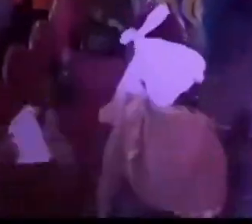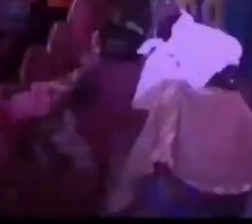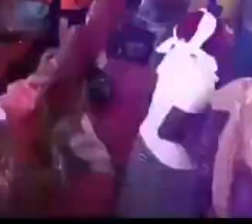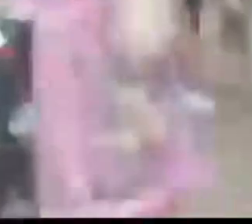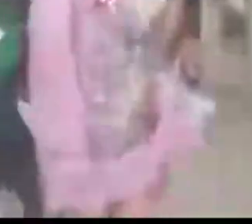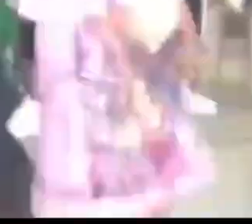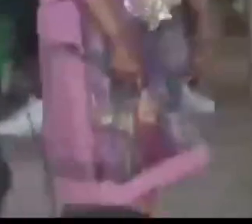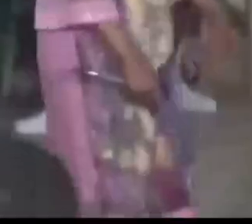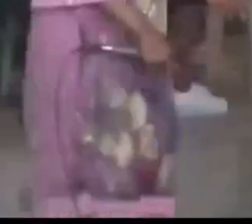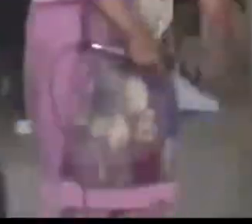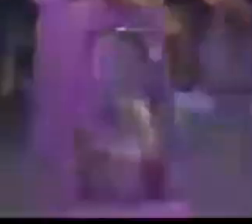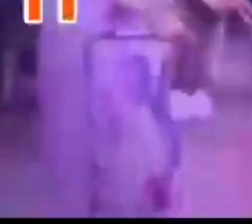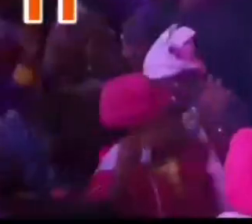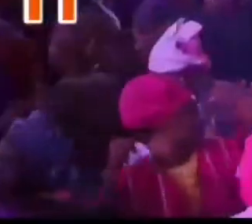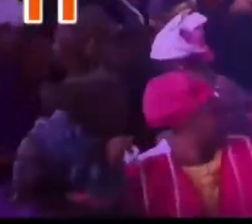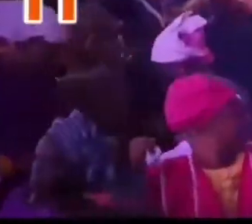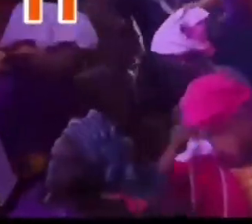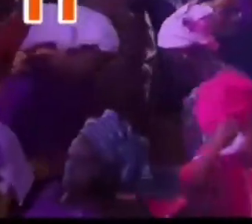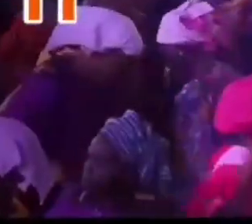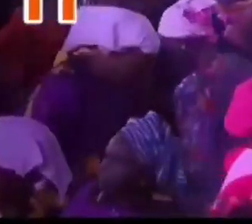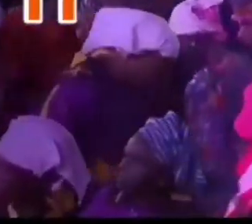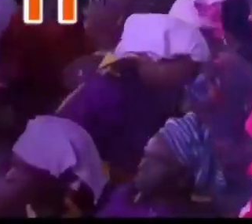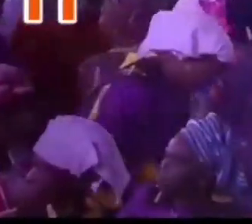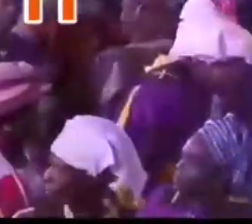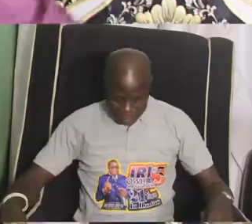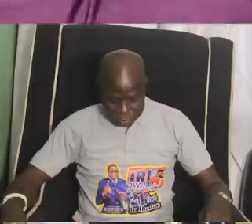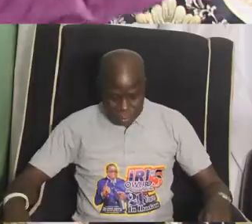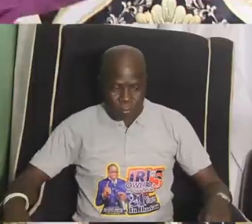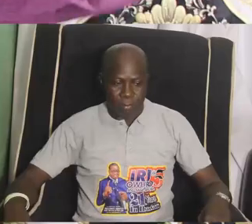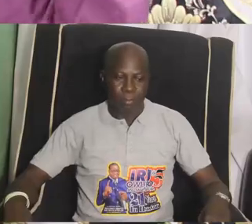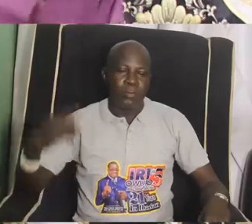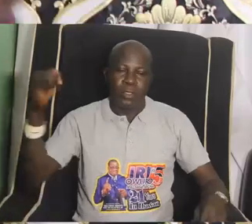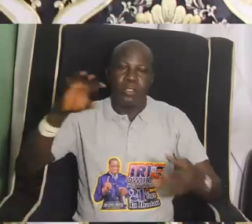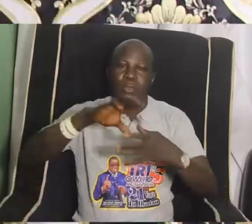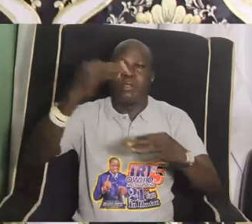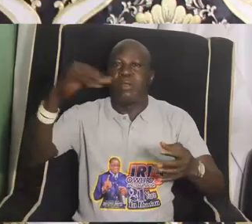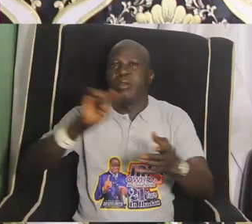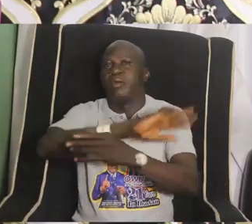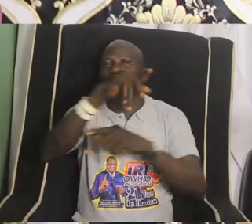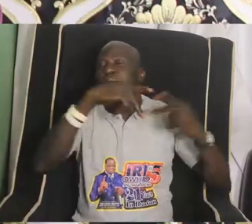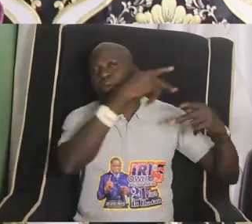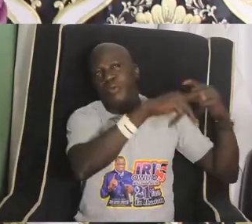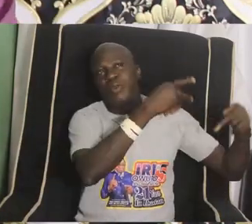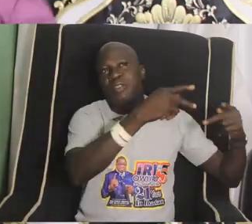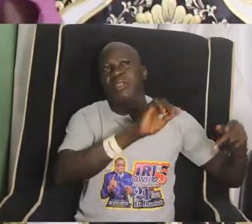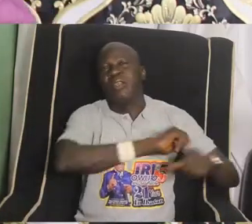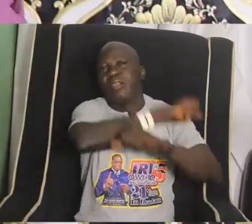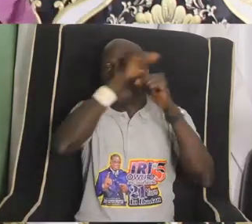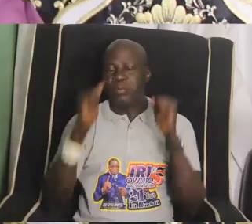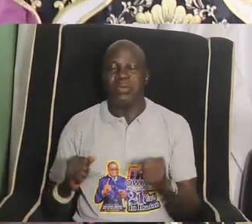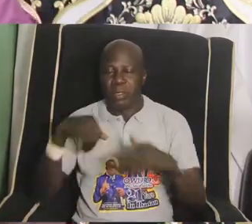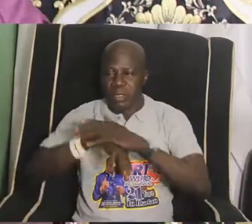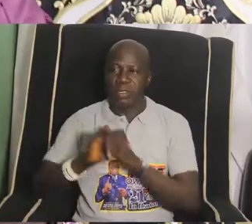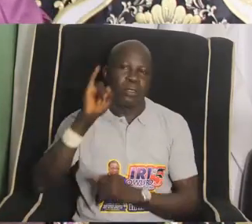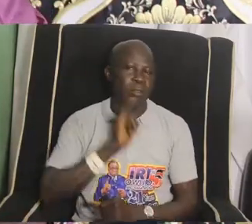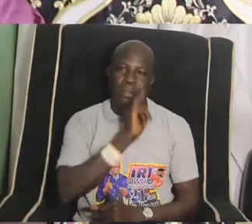must fall Uyakajoni, awa ugunwala wati. Emi awon wole. Spirit of the prophet. Agbara Israel.